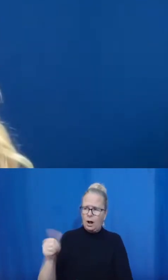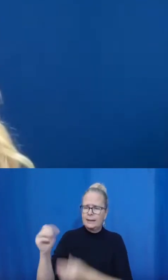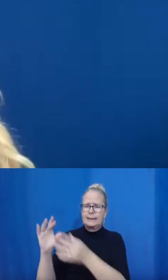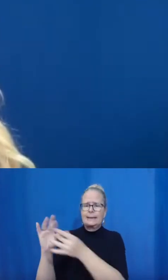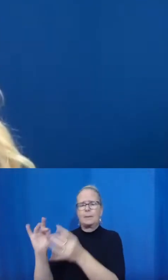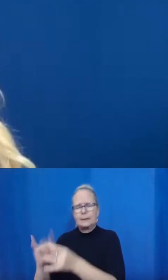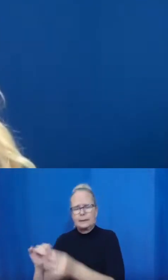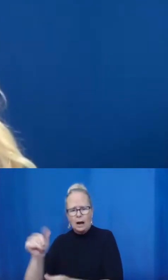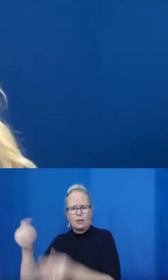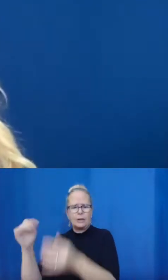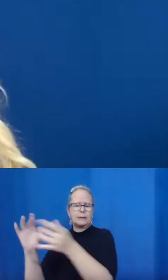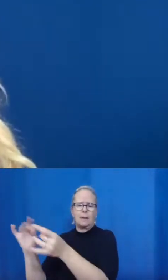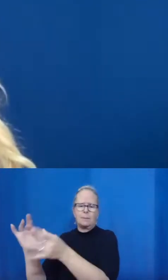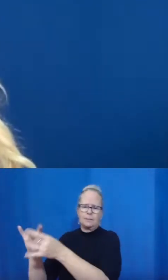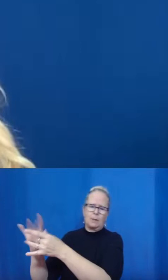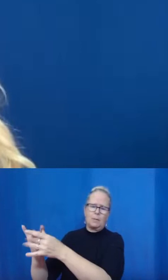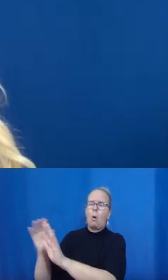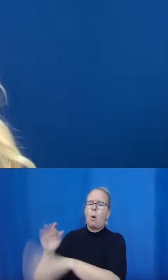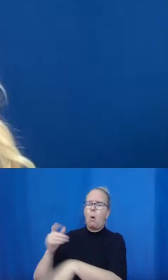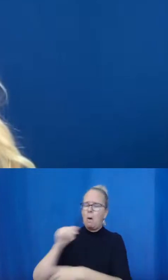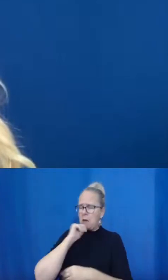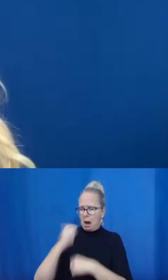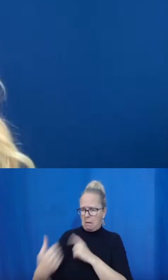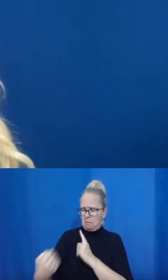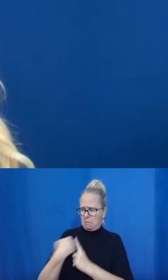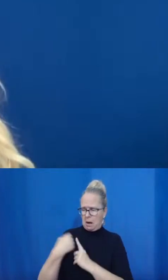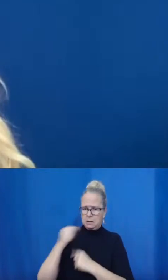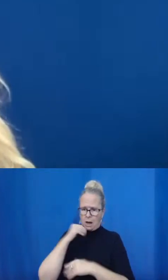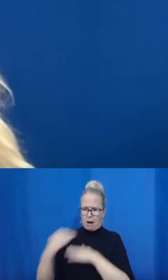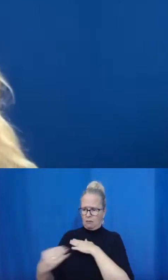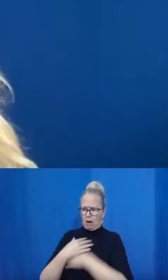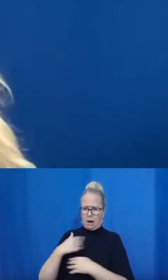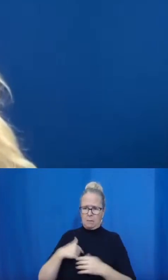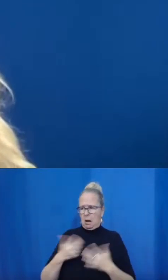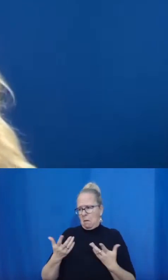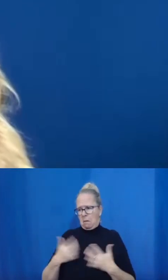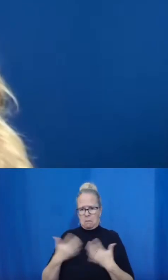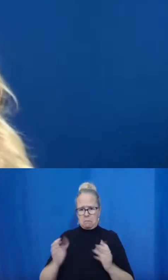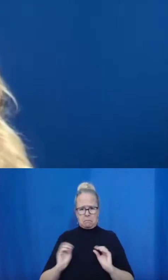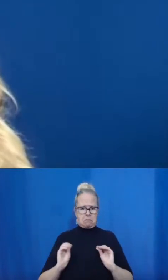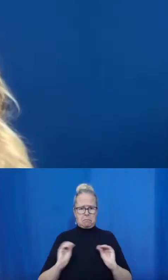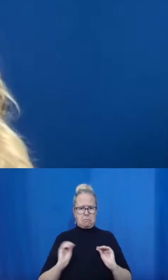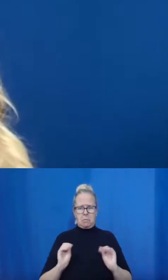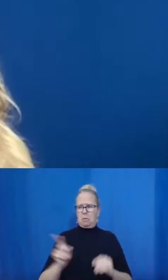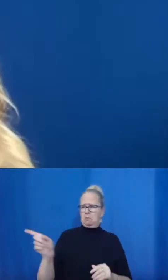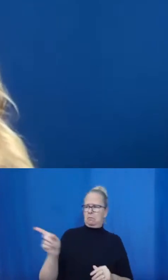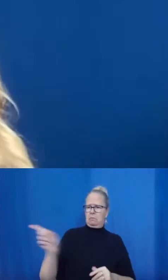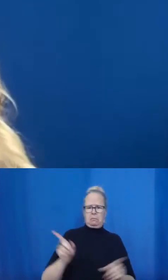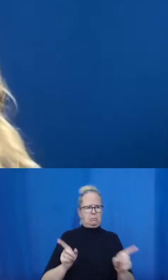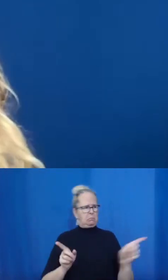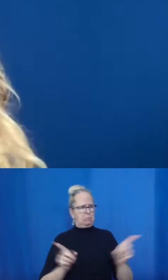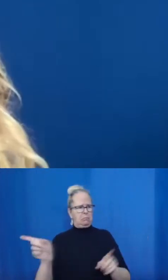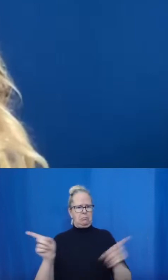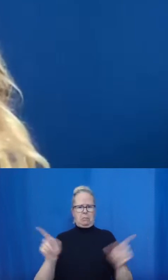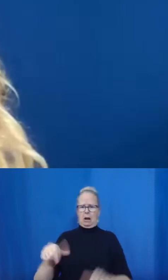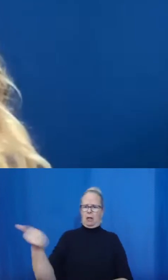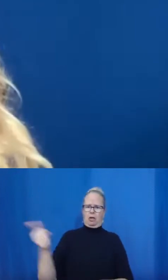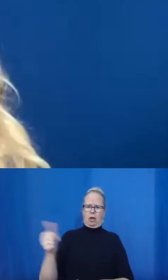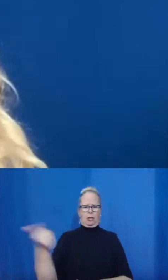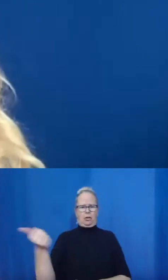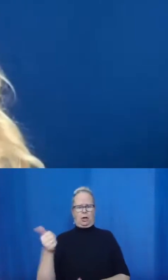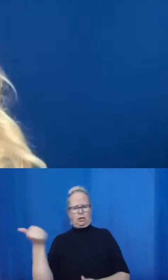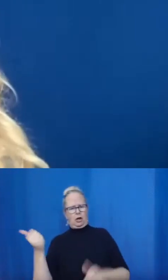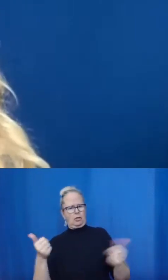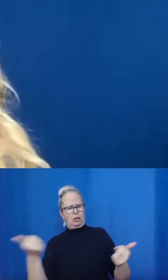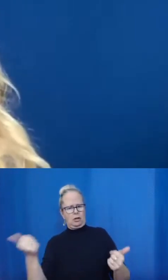and distance themselves from the situation, creating this false sense of security for folks who don't consider themselves or anyone